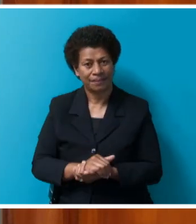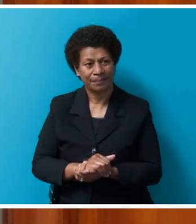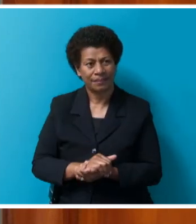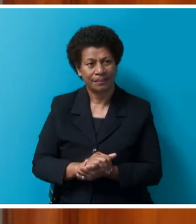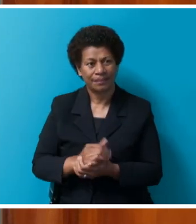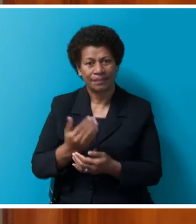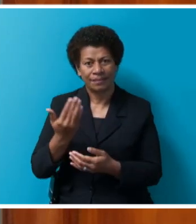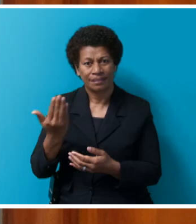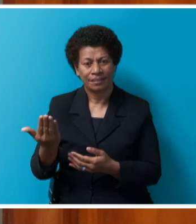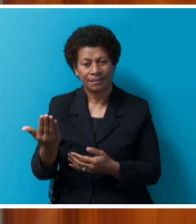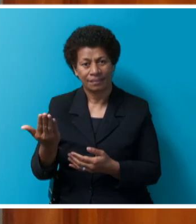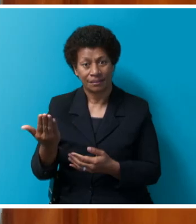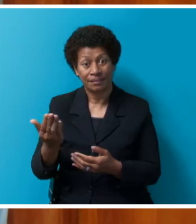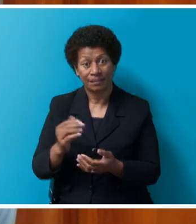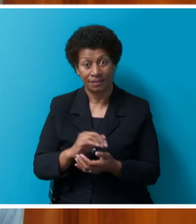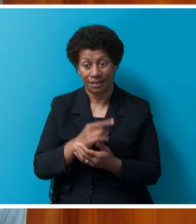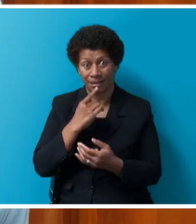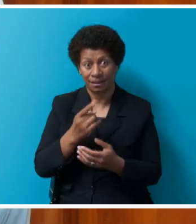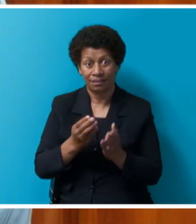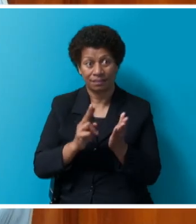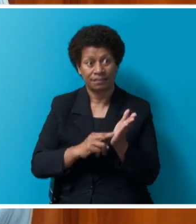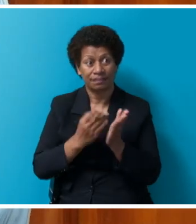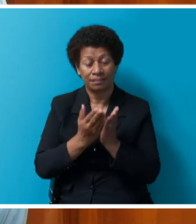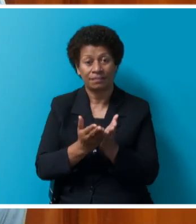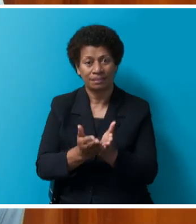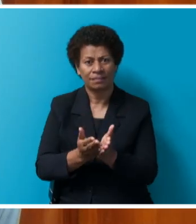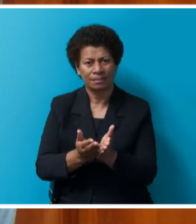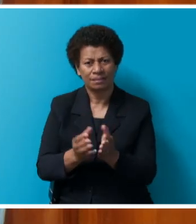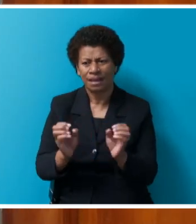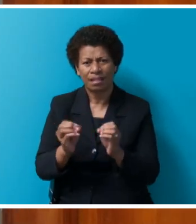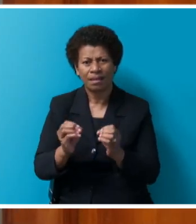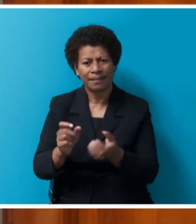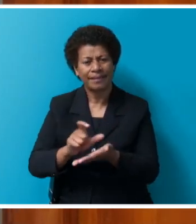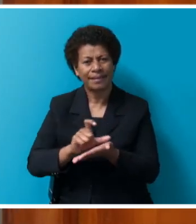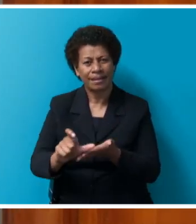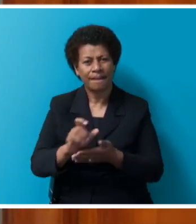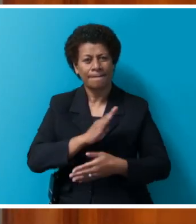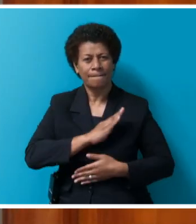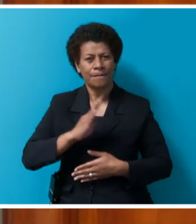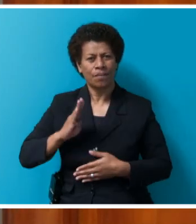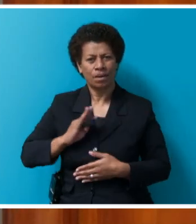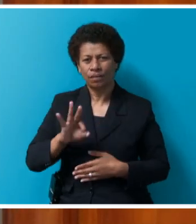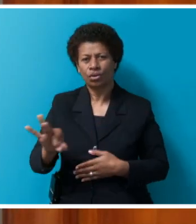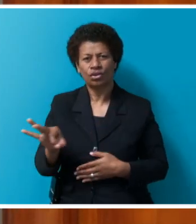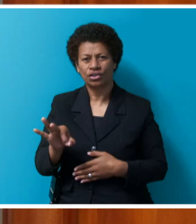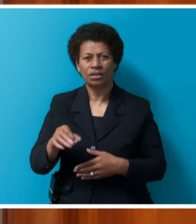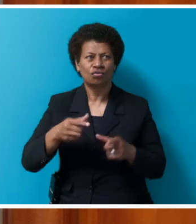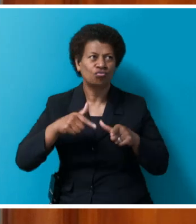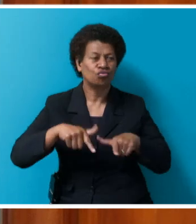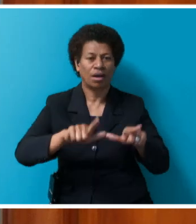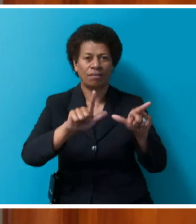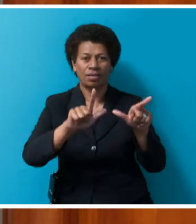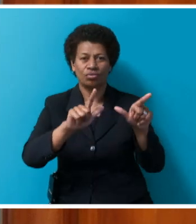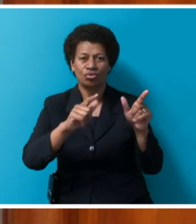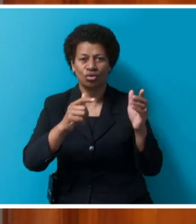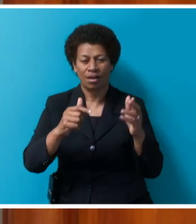without foundation that this vessel failed to receive proper clearance at our borders before travelling to Lakemba. These assertions